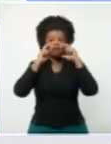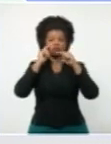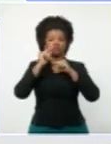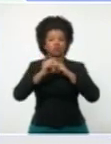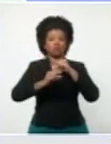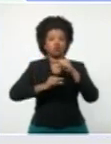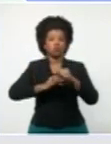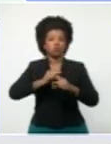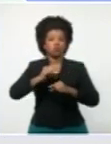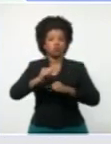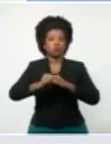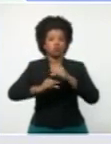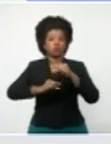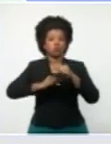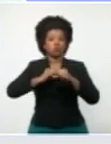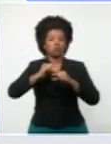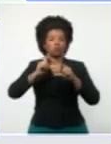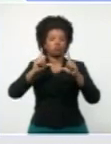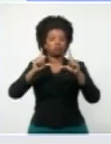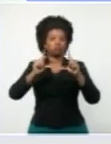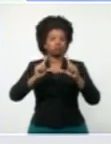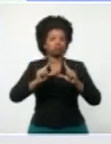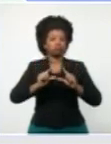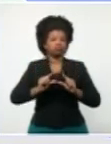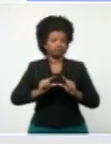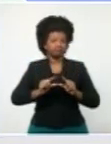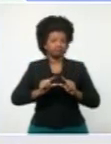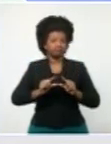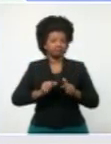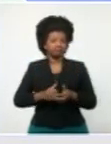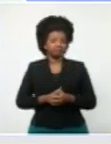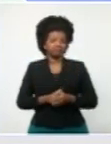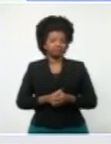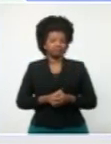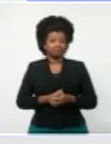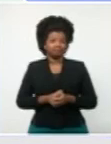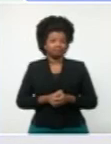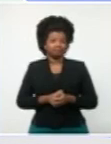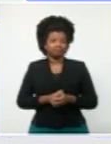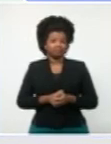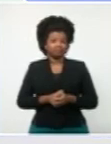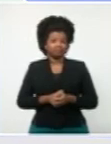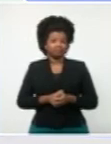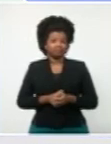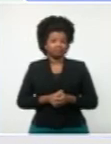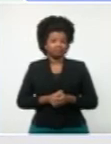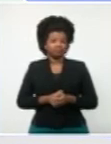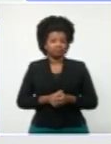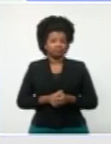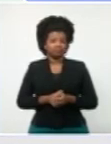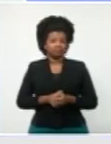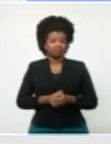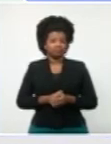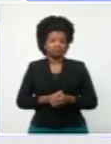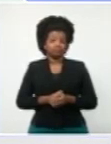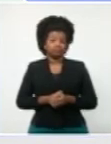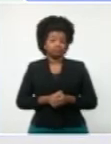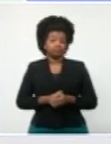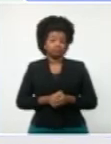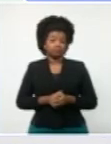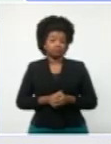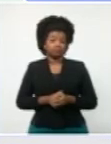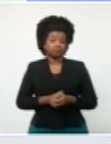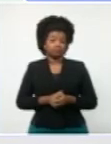less the contribution it has made to the behavior of the pandemic. However, in